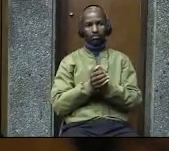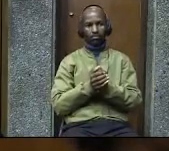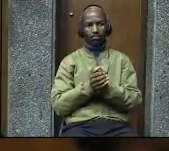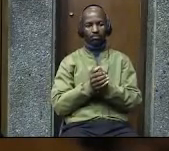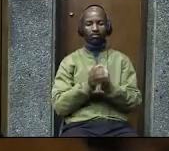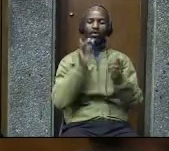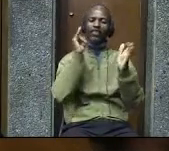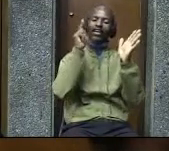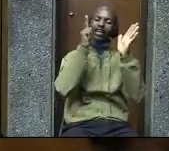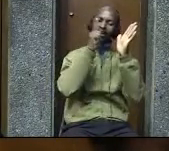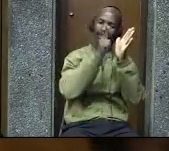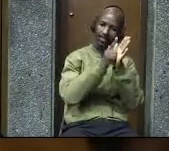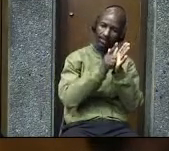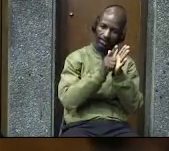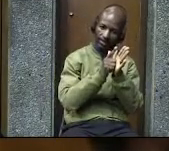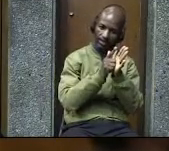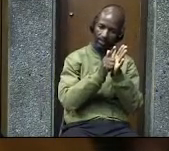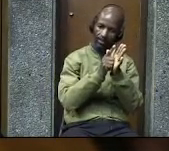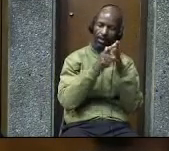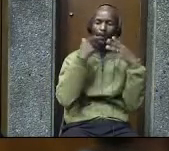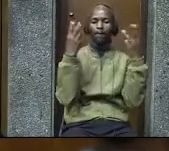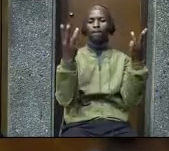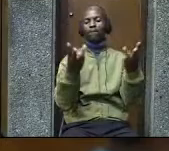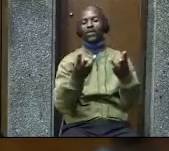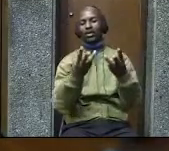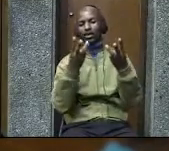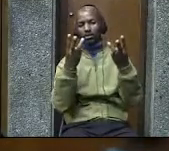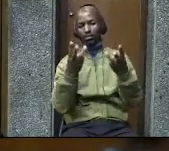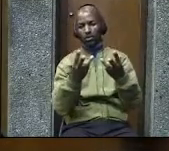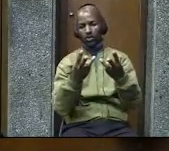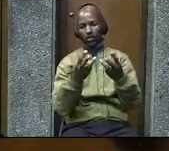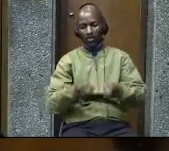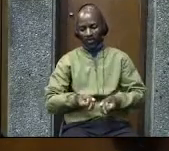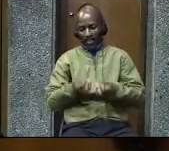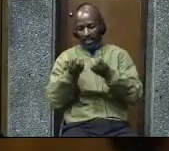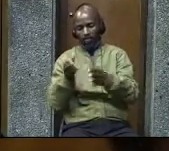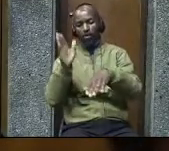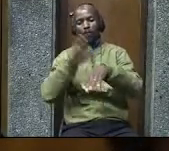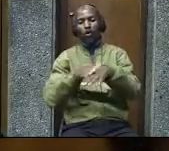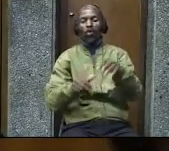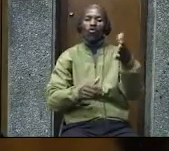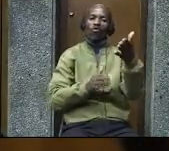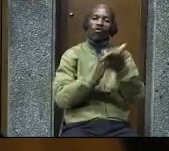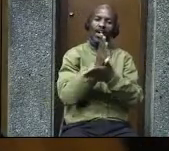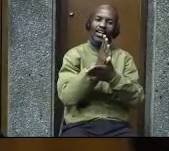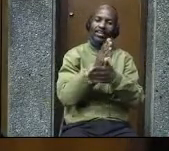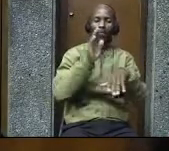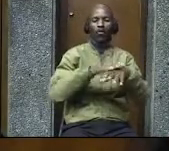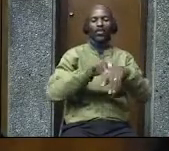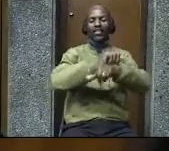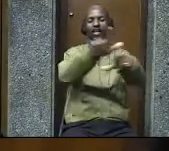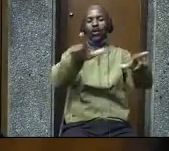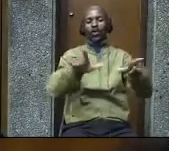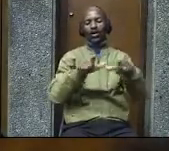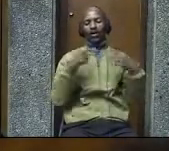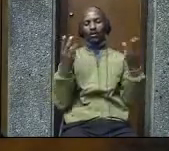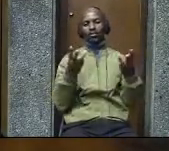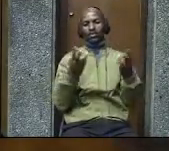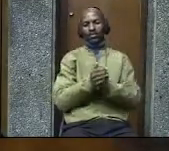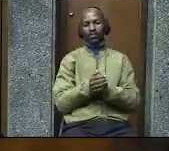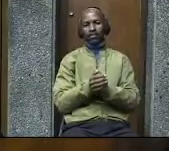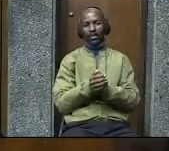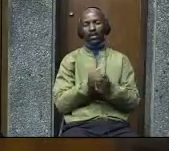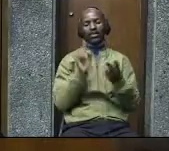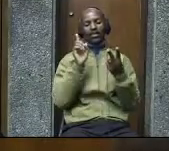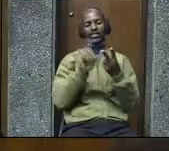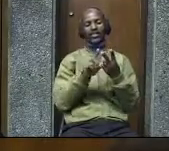The illegal people are granted more rights than the local people. My